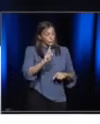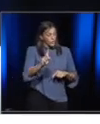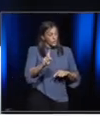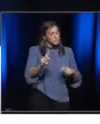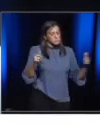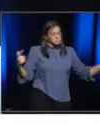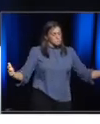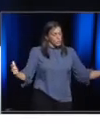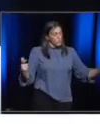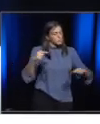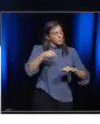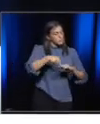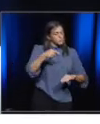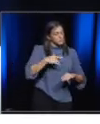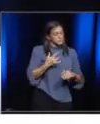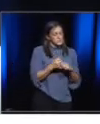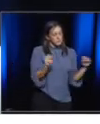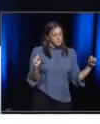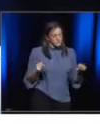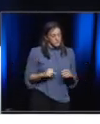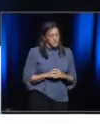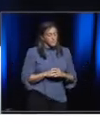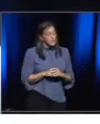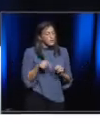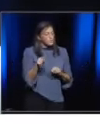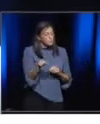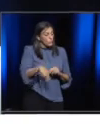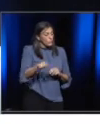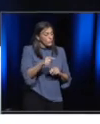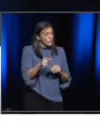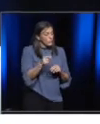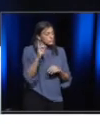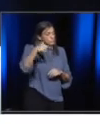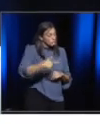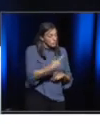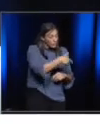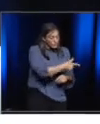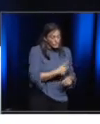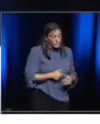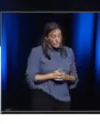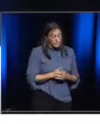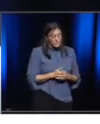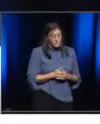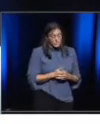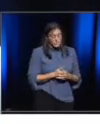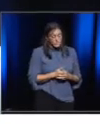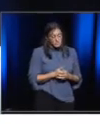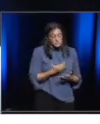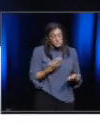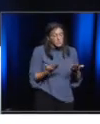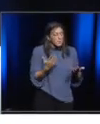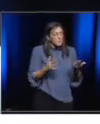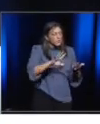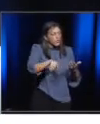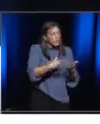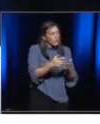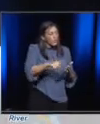large. So these dolphins are certainly probably well in their 20s.